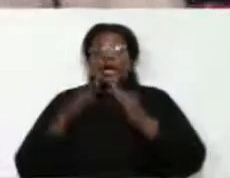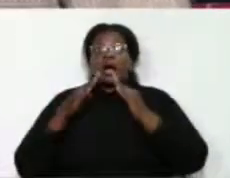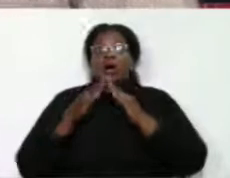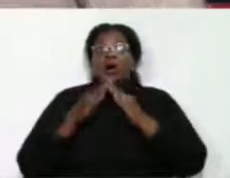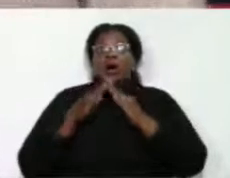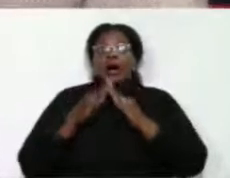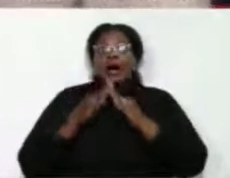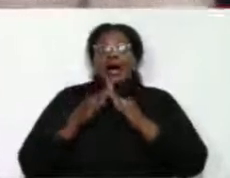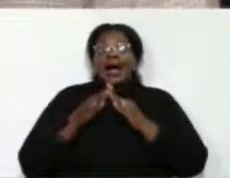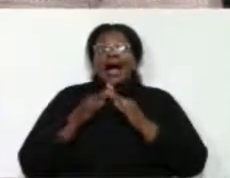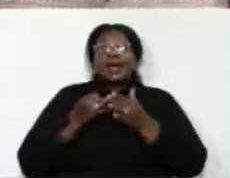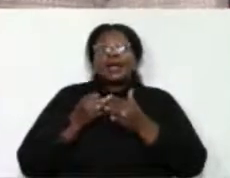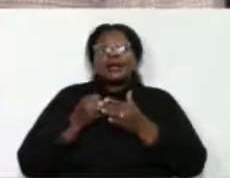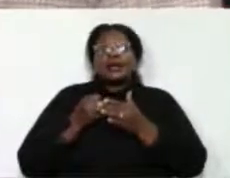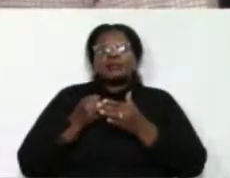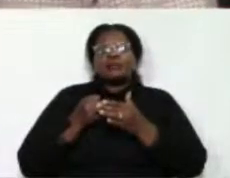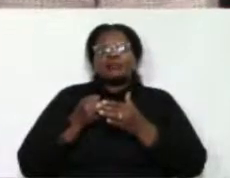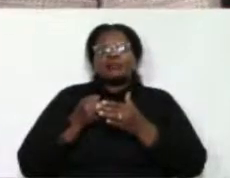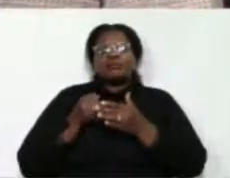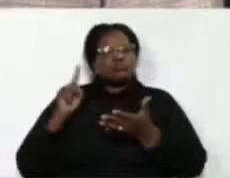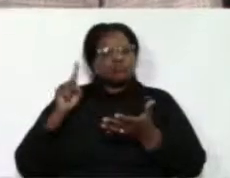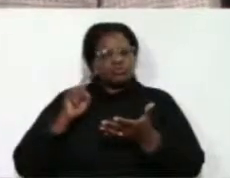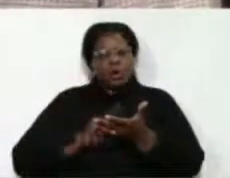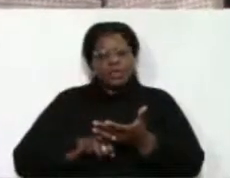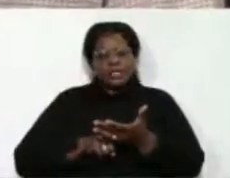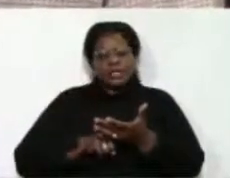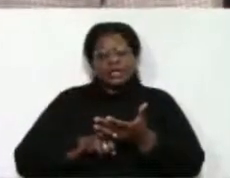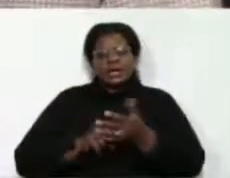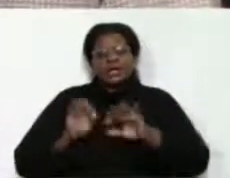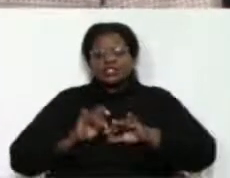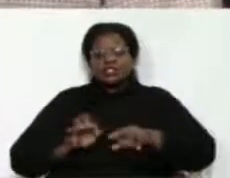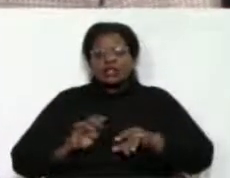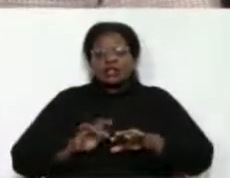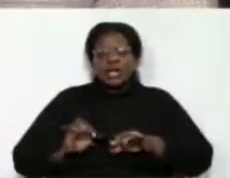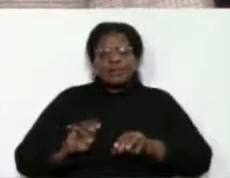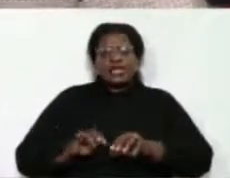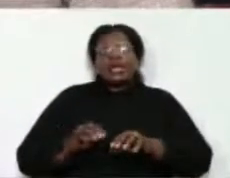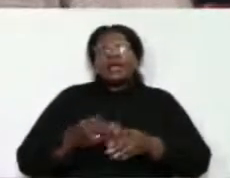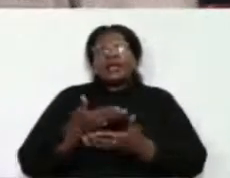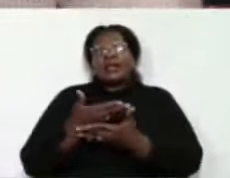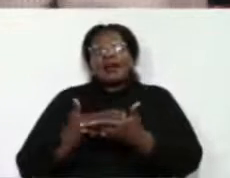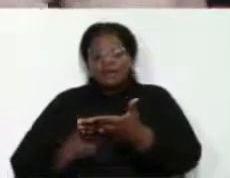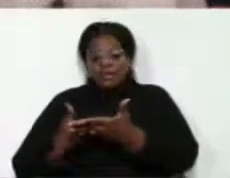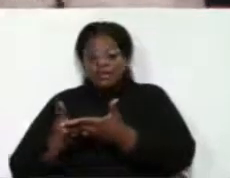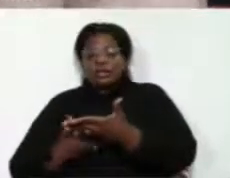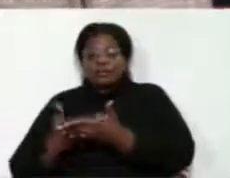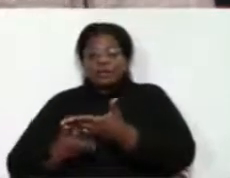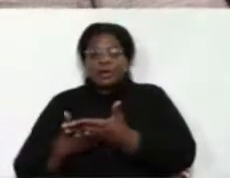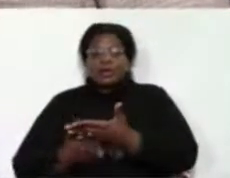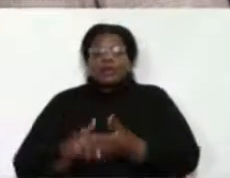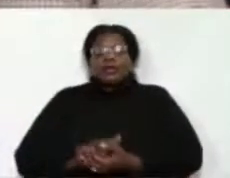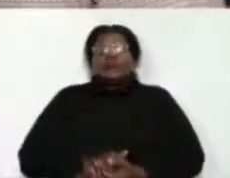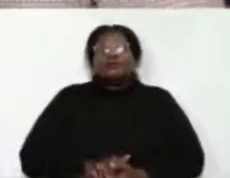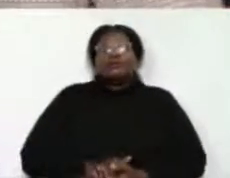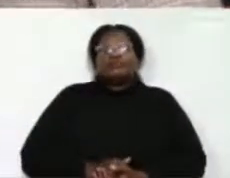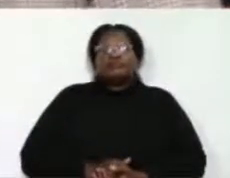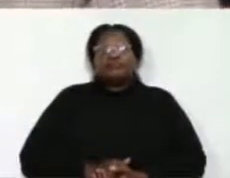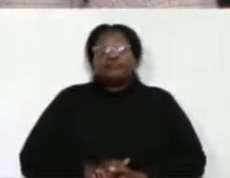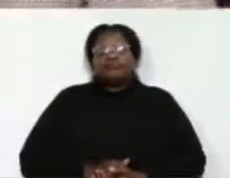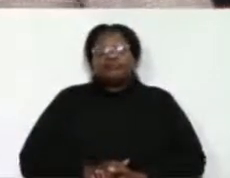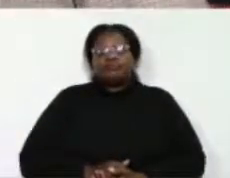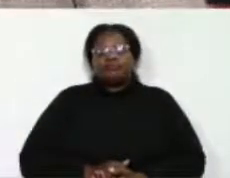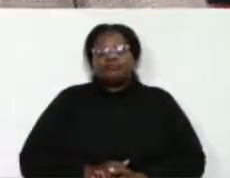this up tomorrow and make it a presentation. Now he's committed, so I'll work with him to tidy it up. But it just